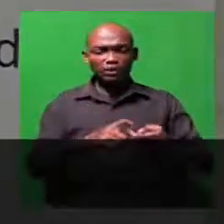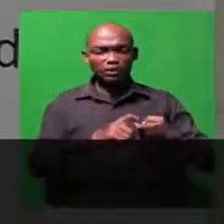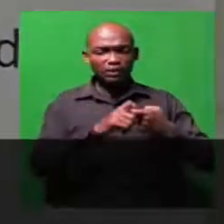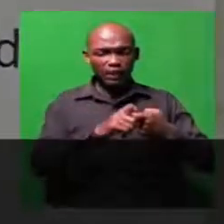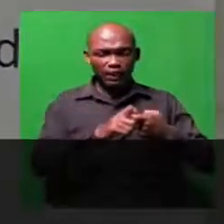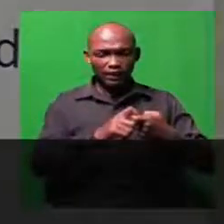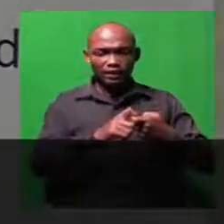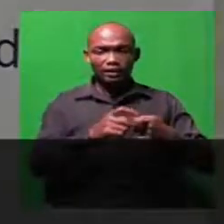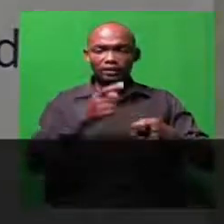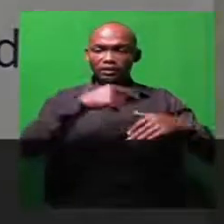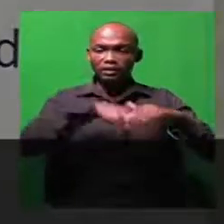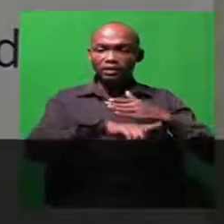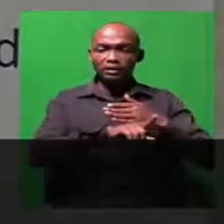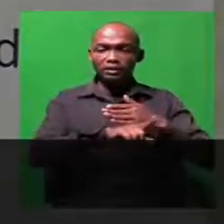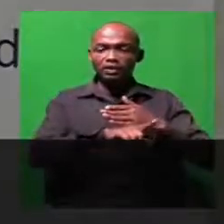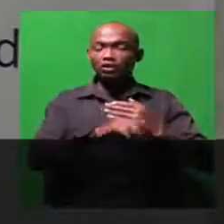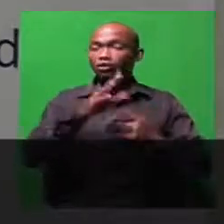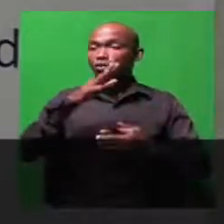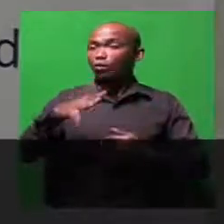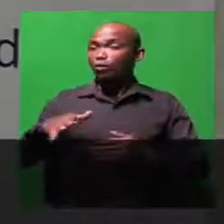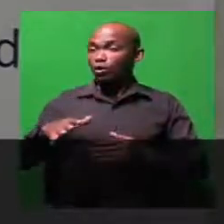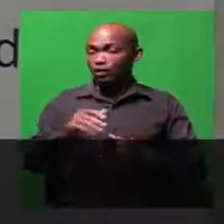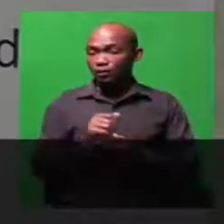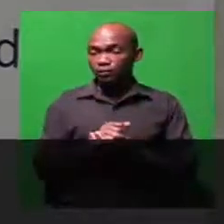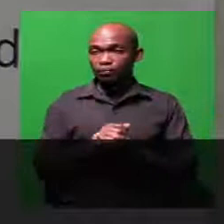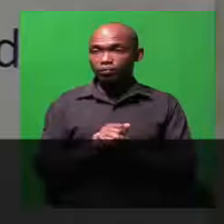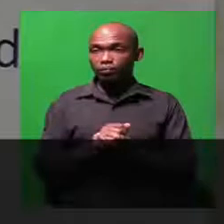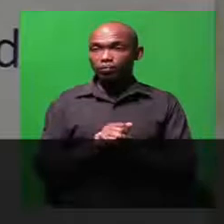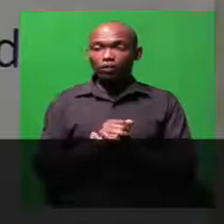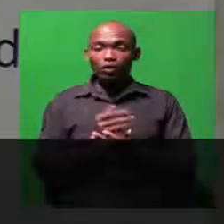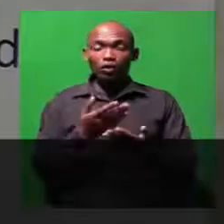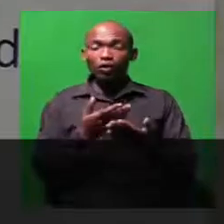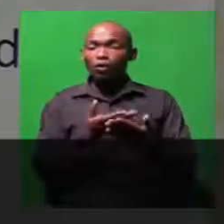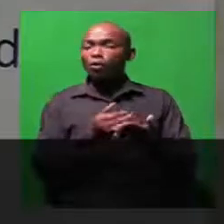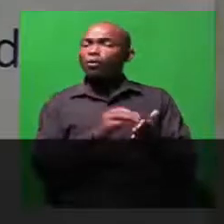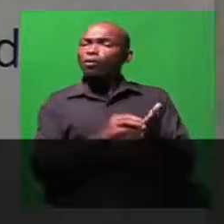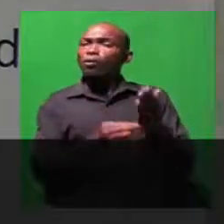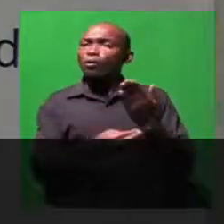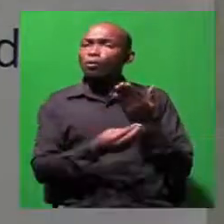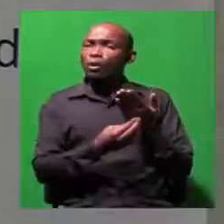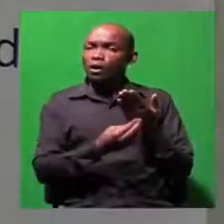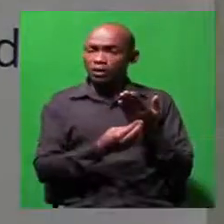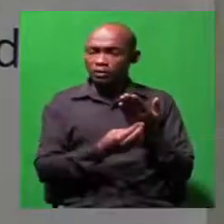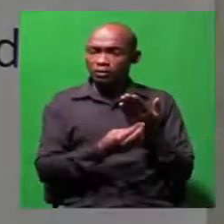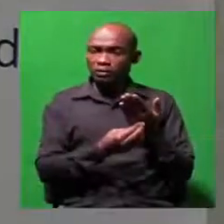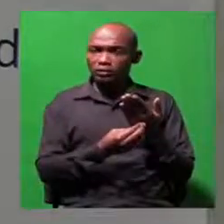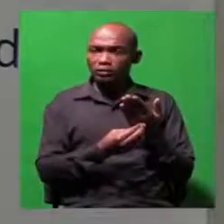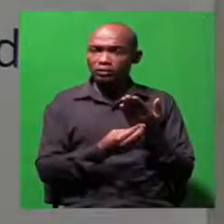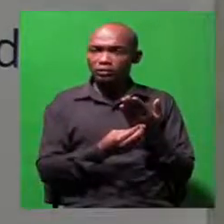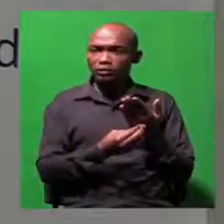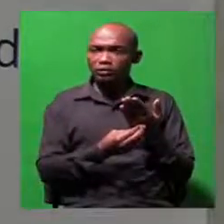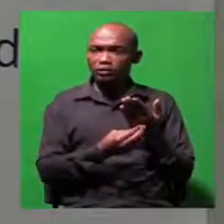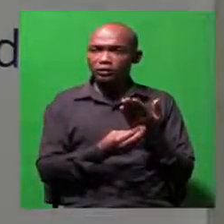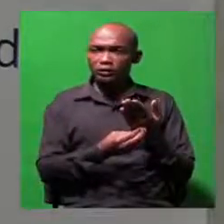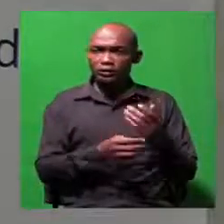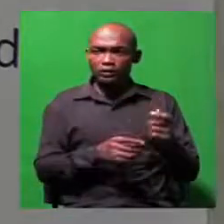tied and gently lowered into the water? Why